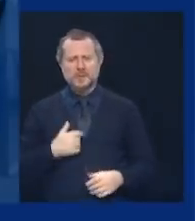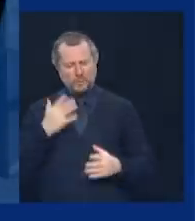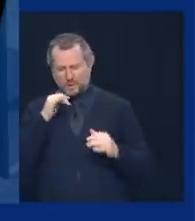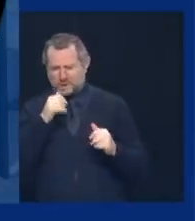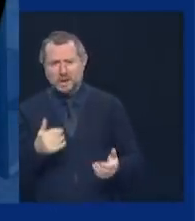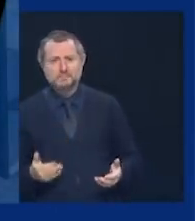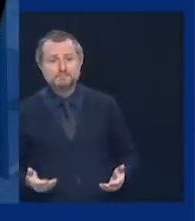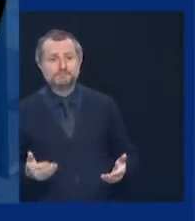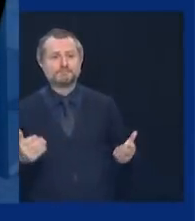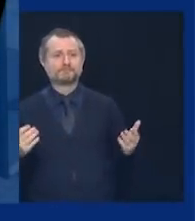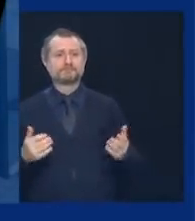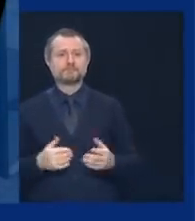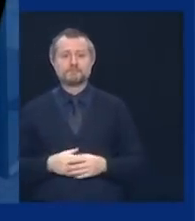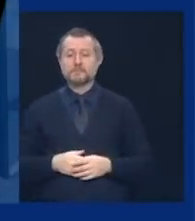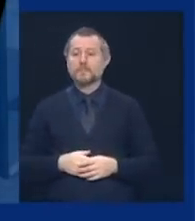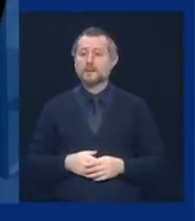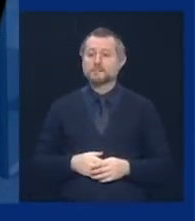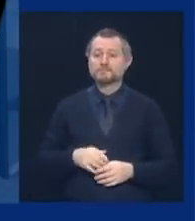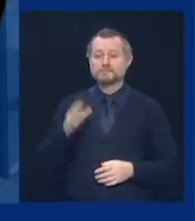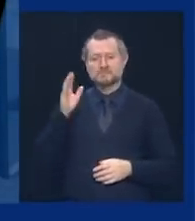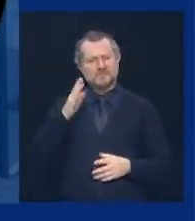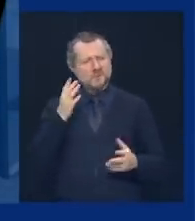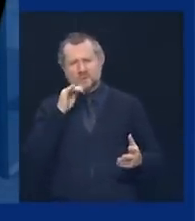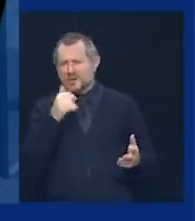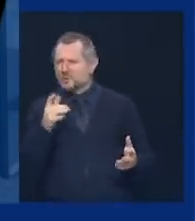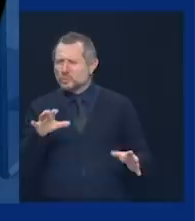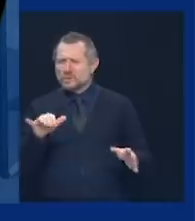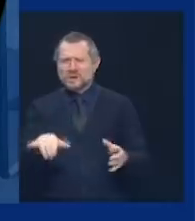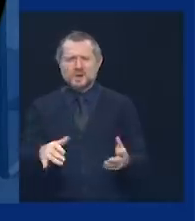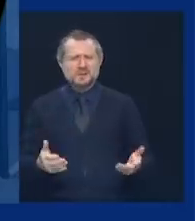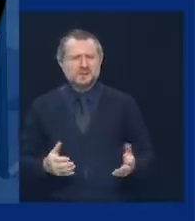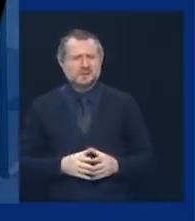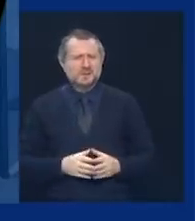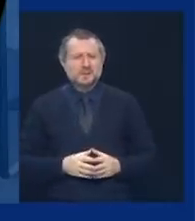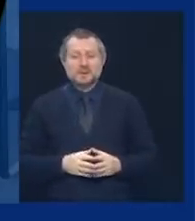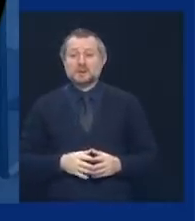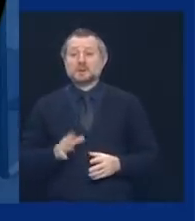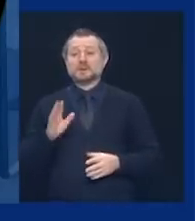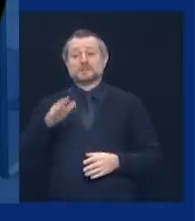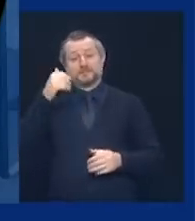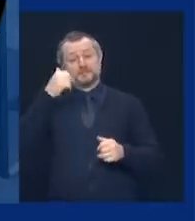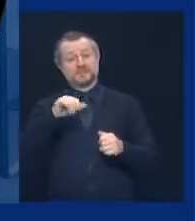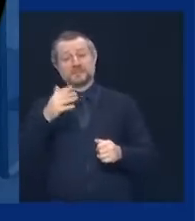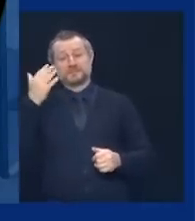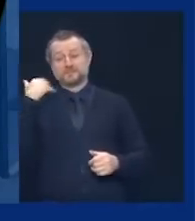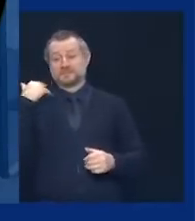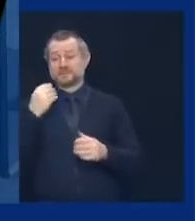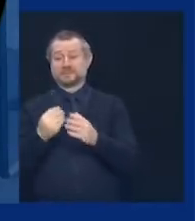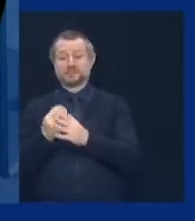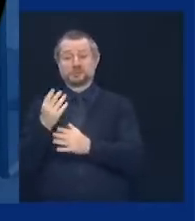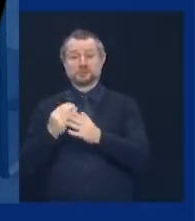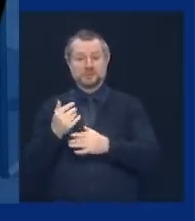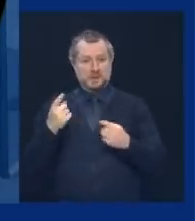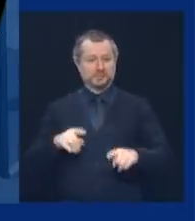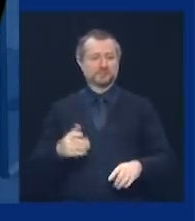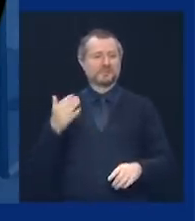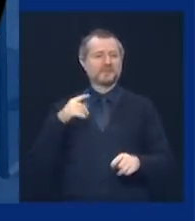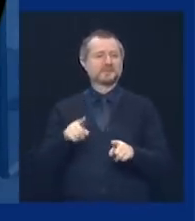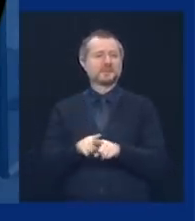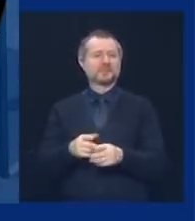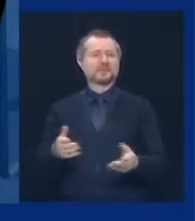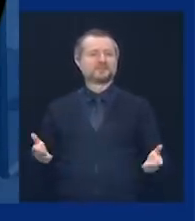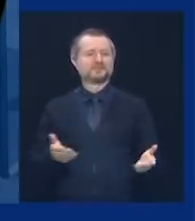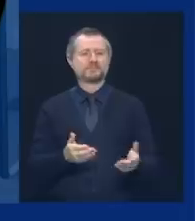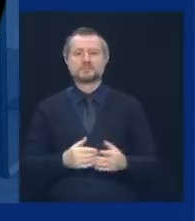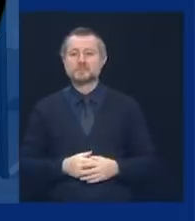I mean, why wouldn't you do that? This is what happened in the spring. It is